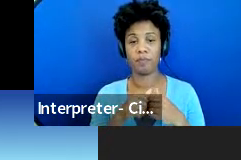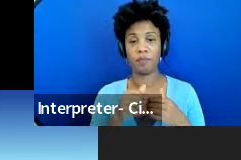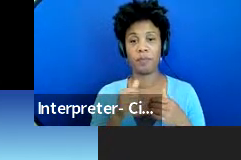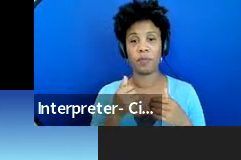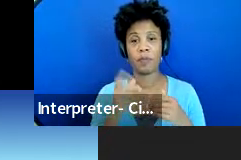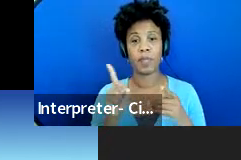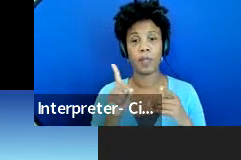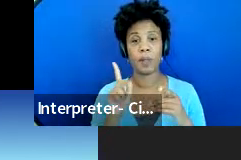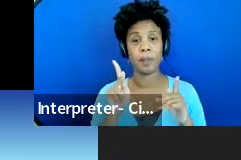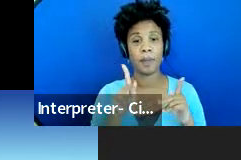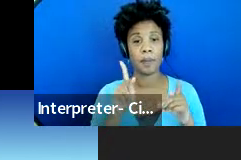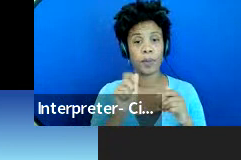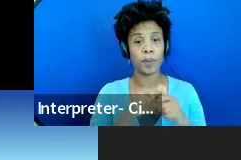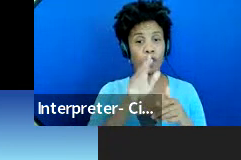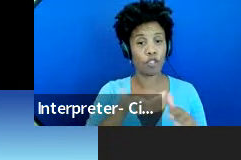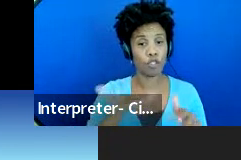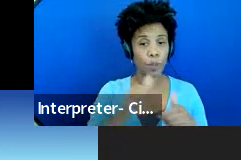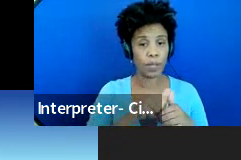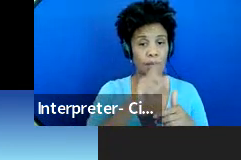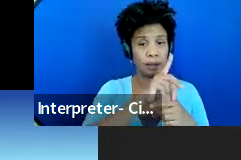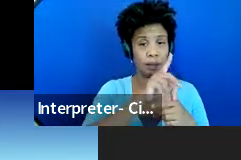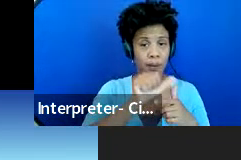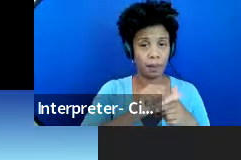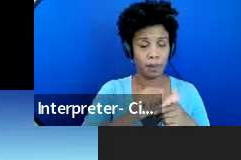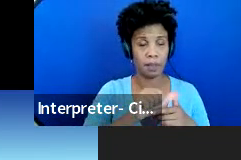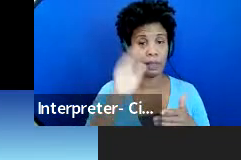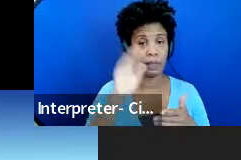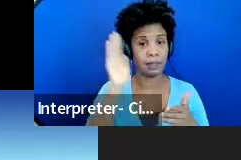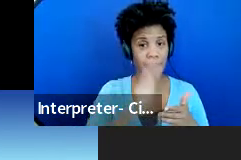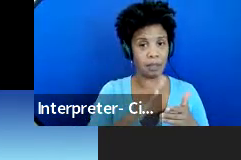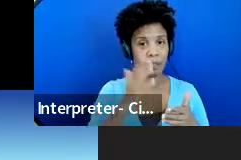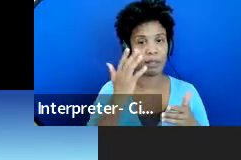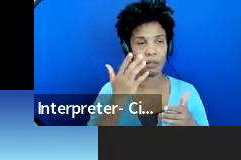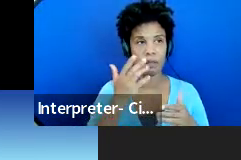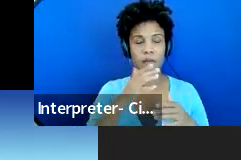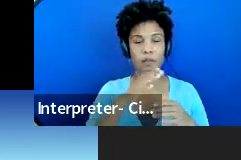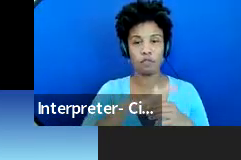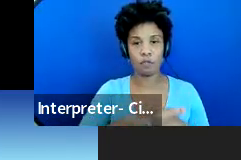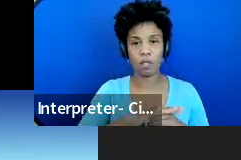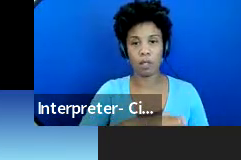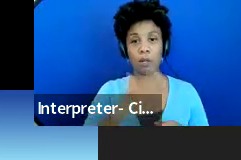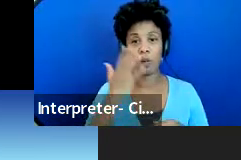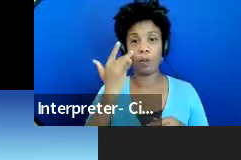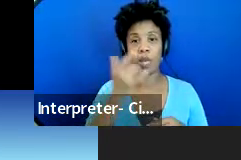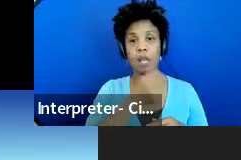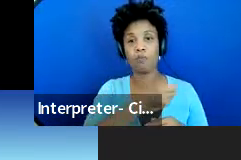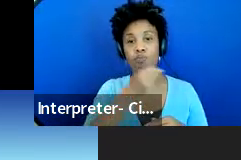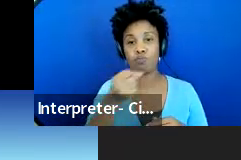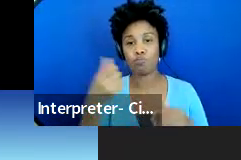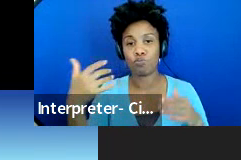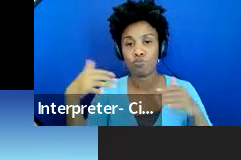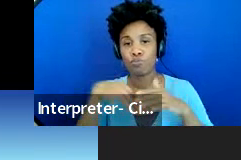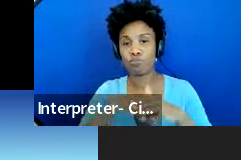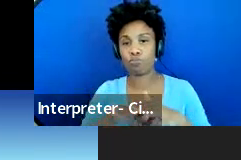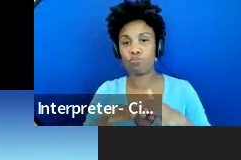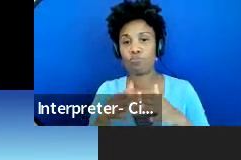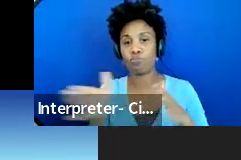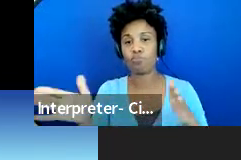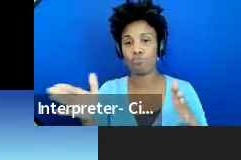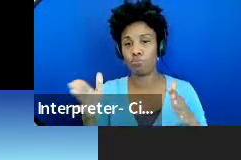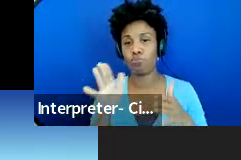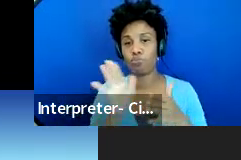with disabilities, children with disabilities, to be integrated into the general educational system. We also need to